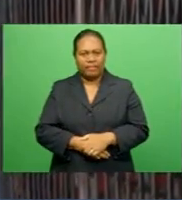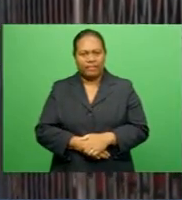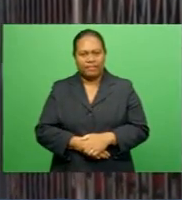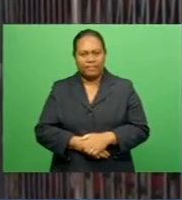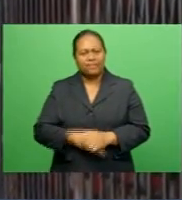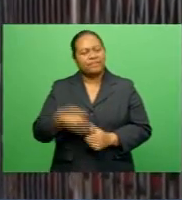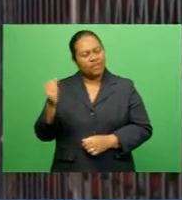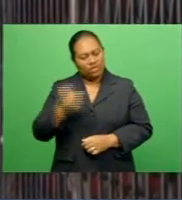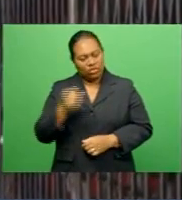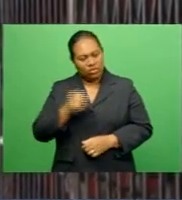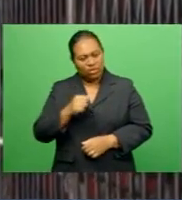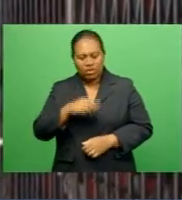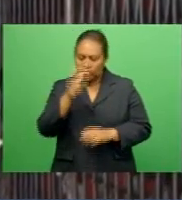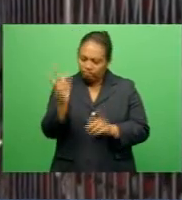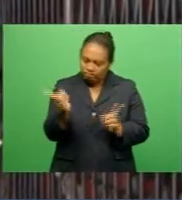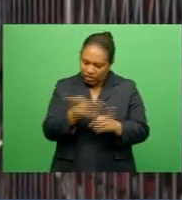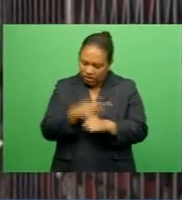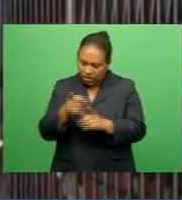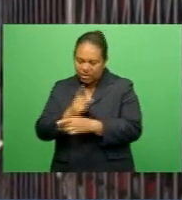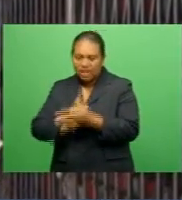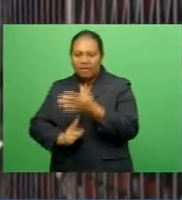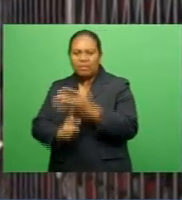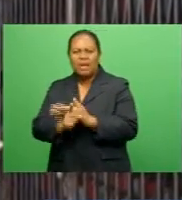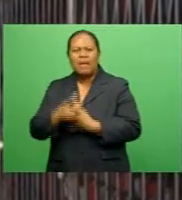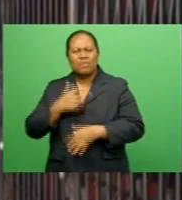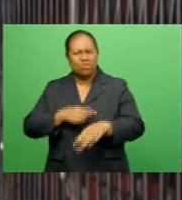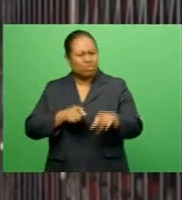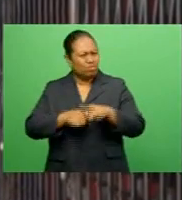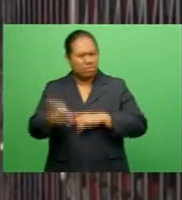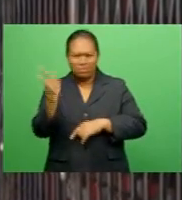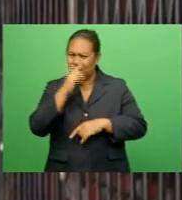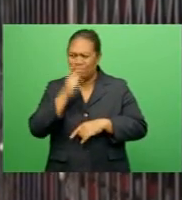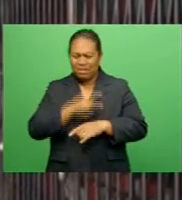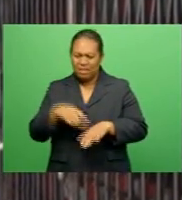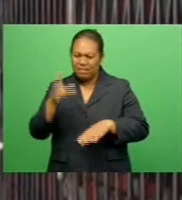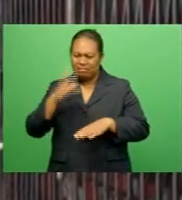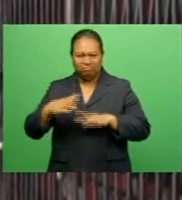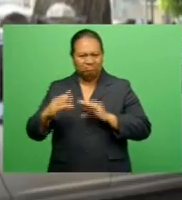Yes, it should undergo some changes, as a lot of people have been talking about it.